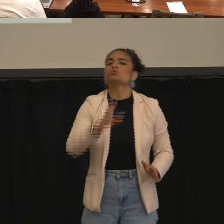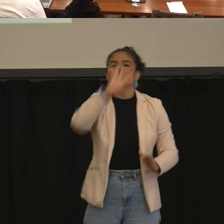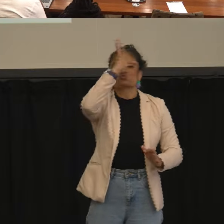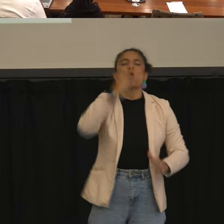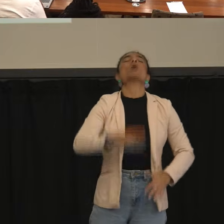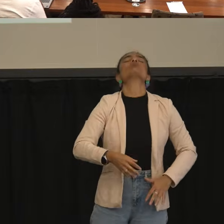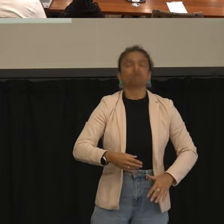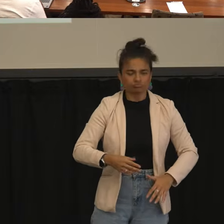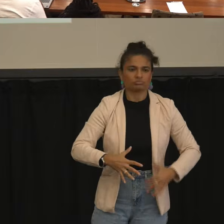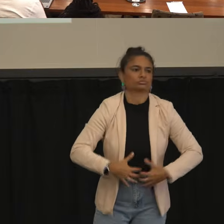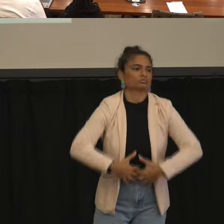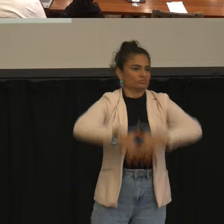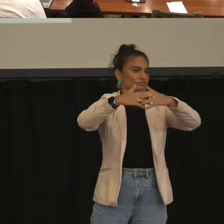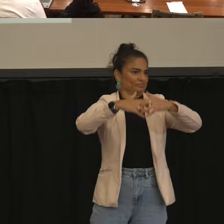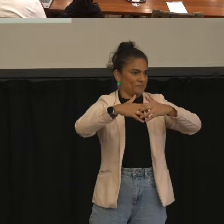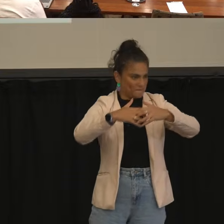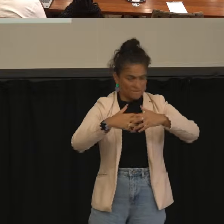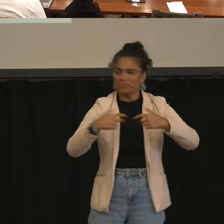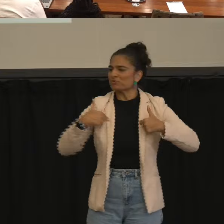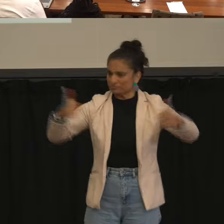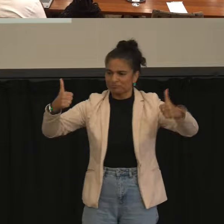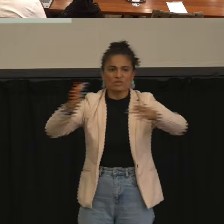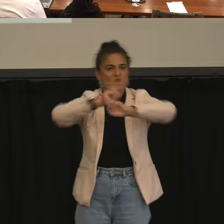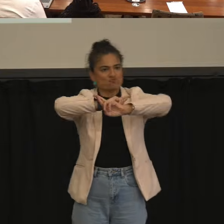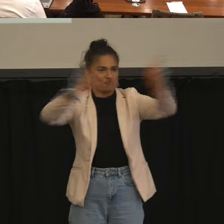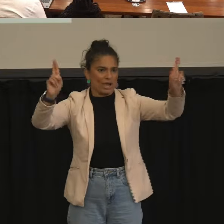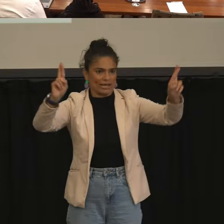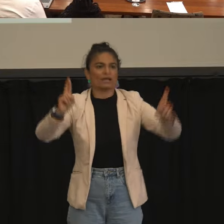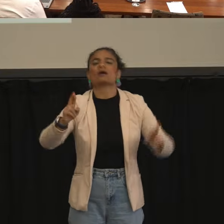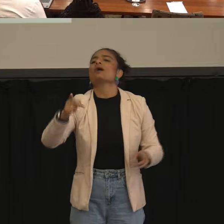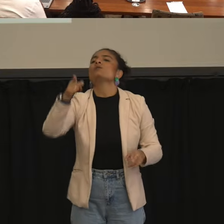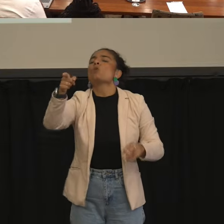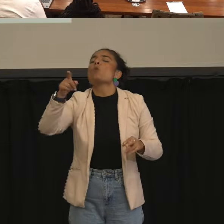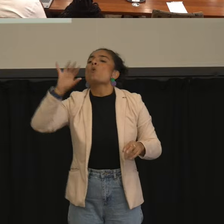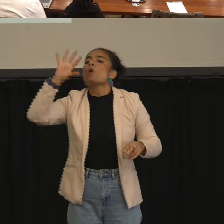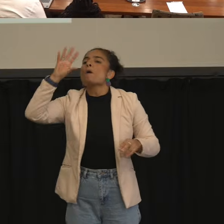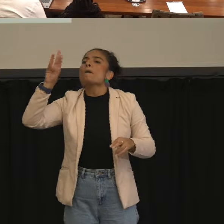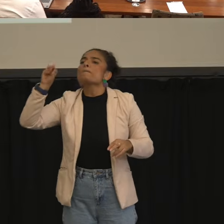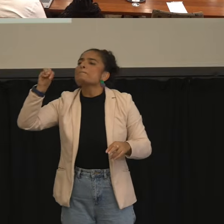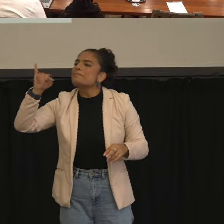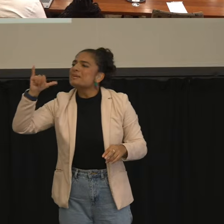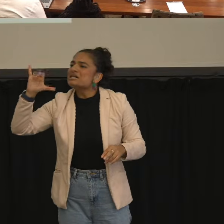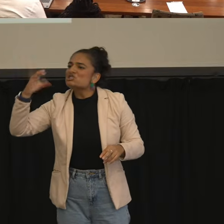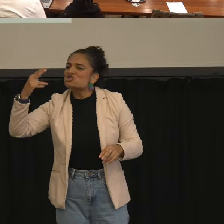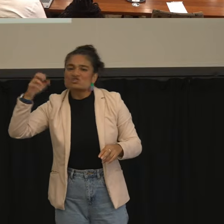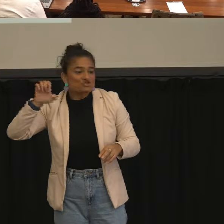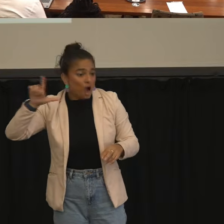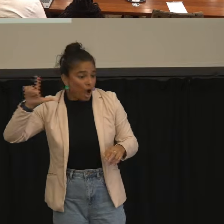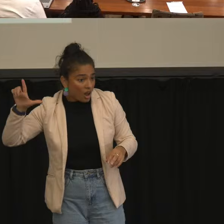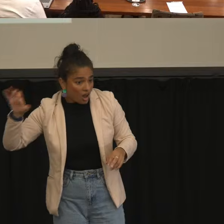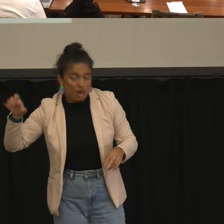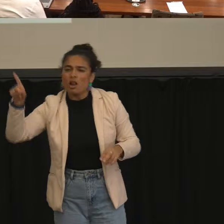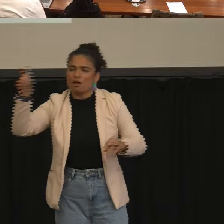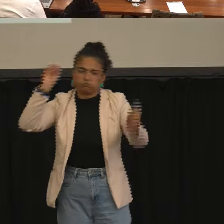discussed the how and the details. LMS platform was set up by Juan, and we then